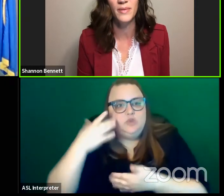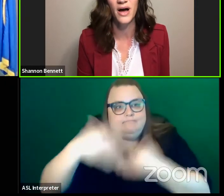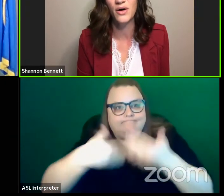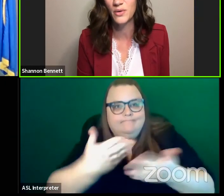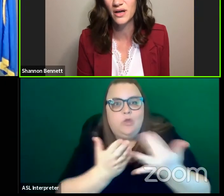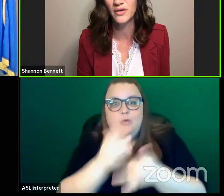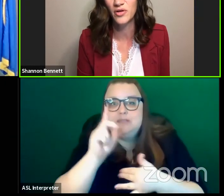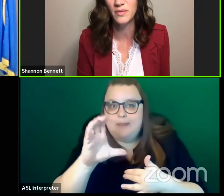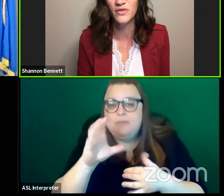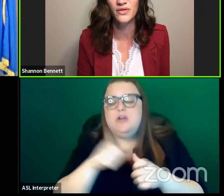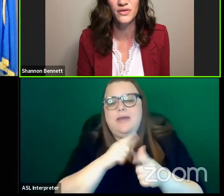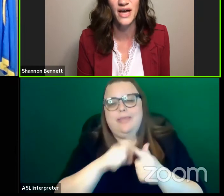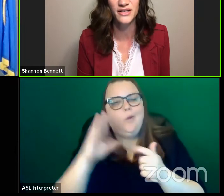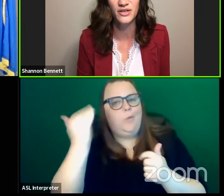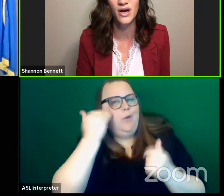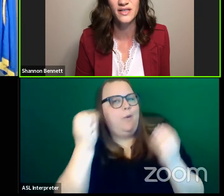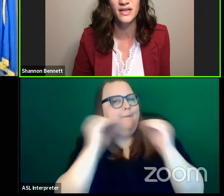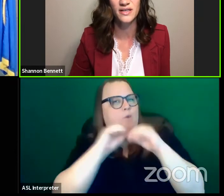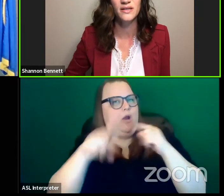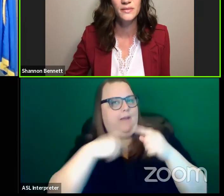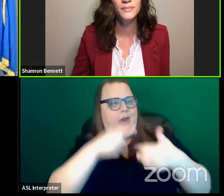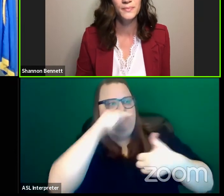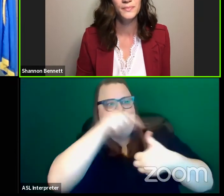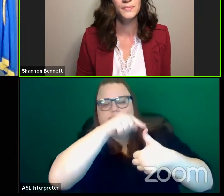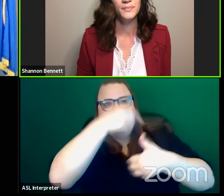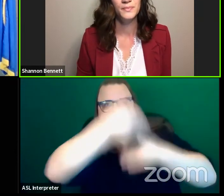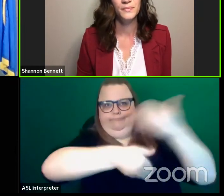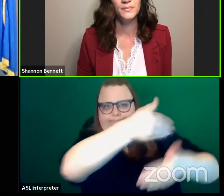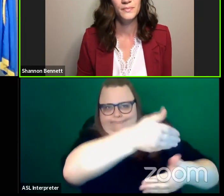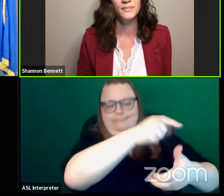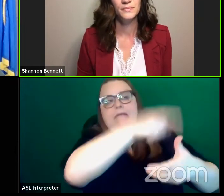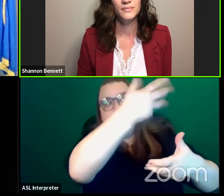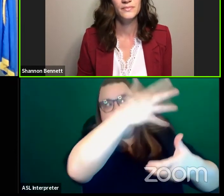more about how quickly we're moving through that tiered process.